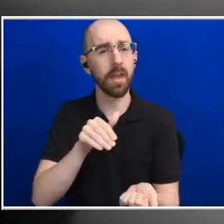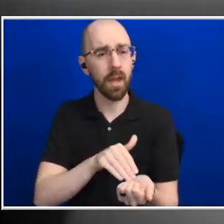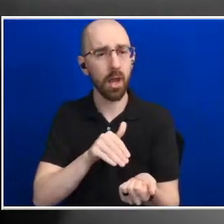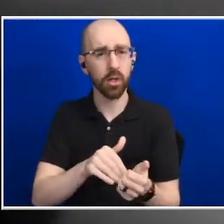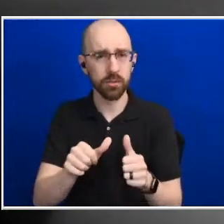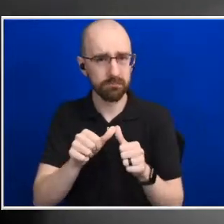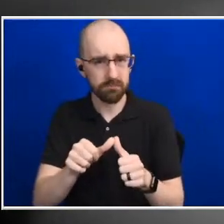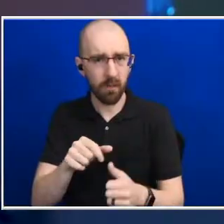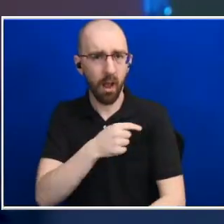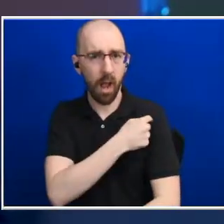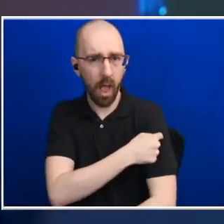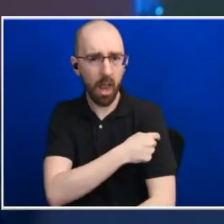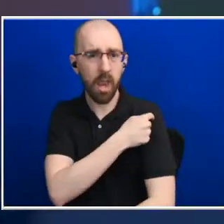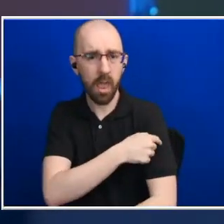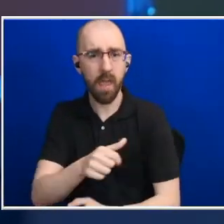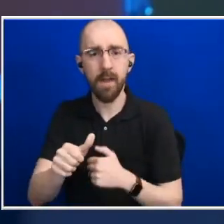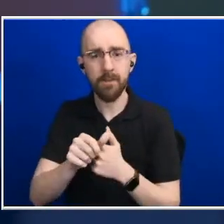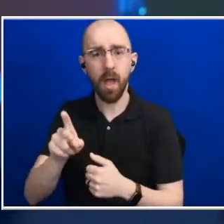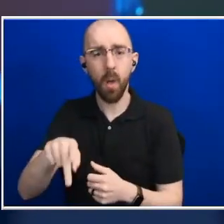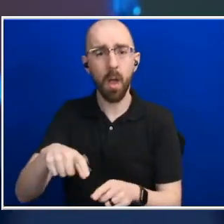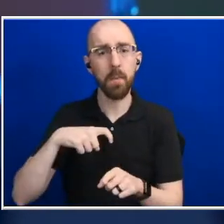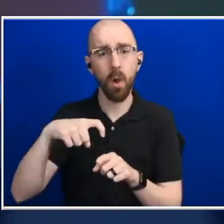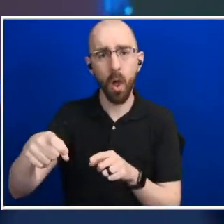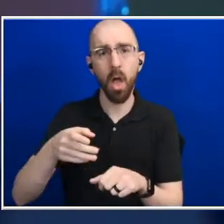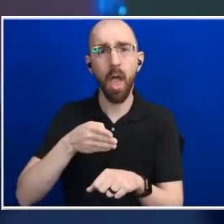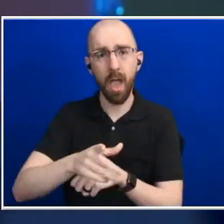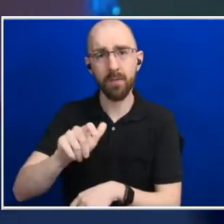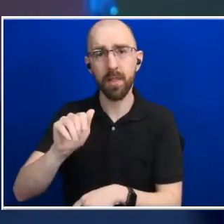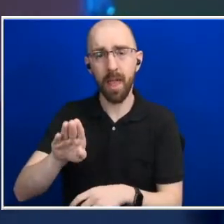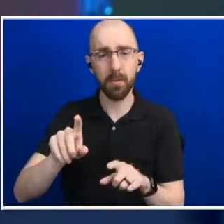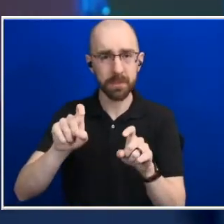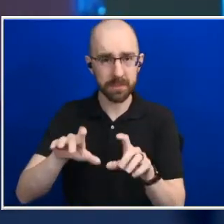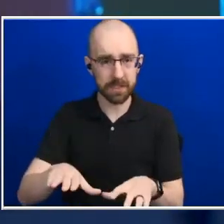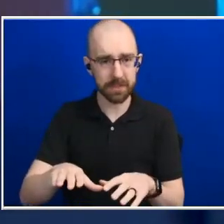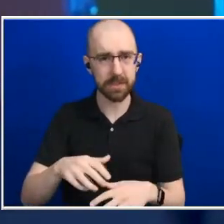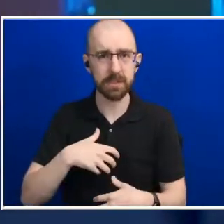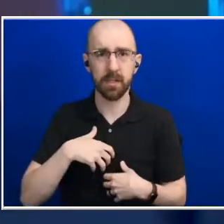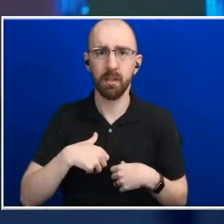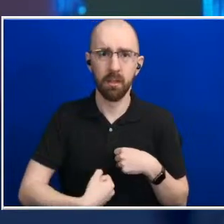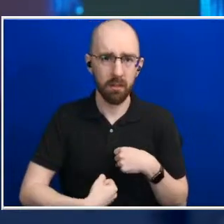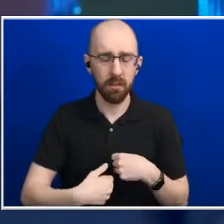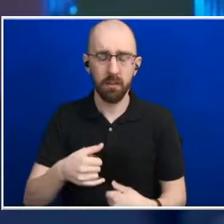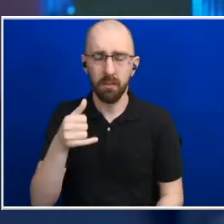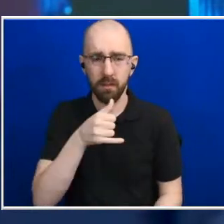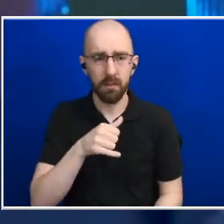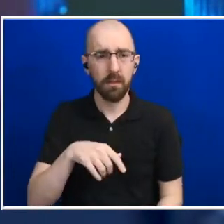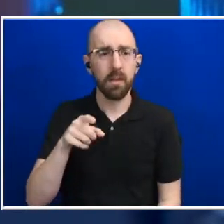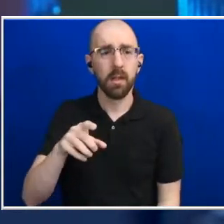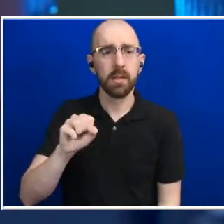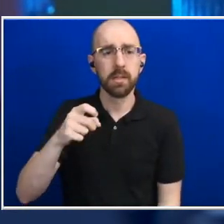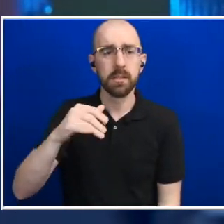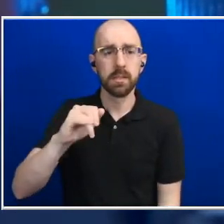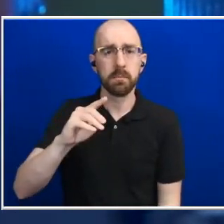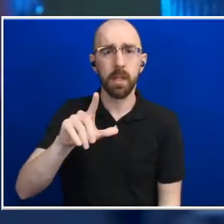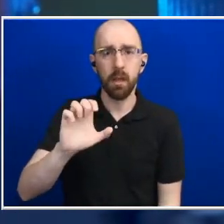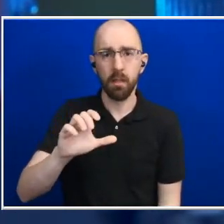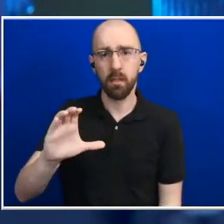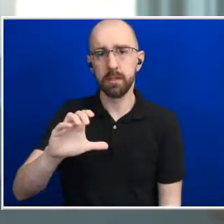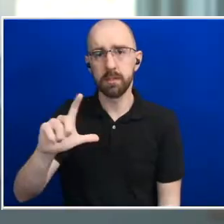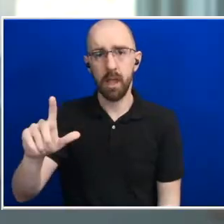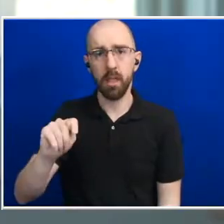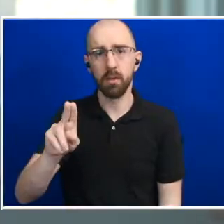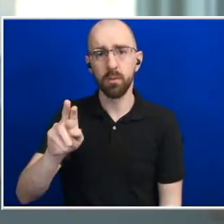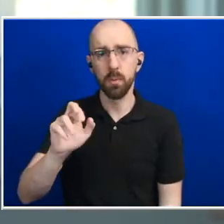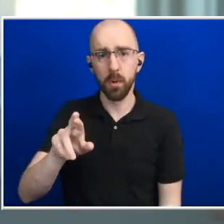and the follow-up call after lab testing was devastating. It was a spindle cell tumor, cancer in his